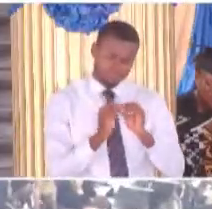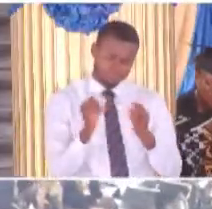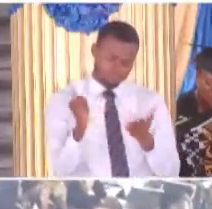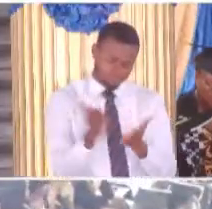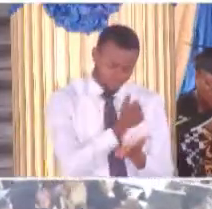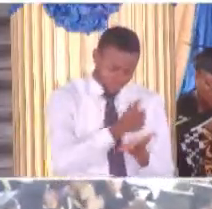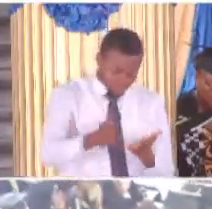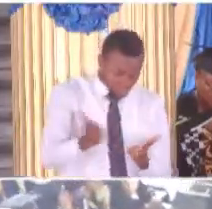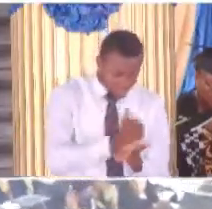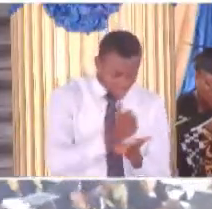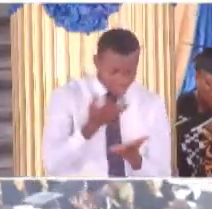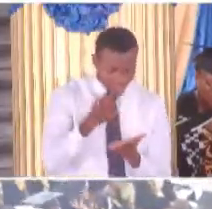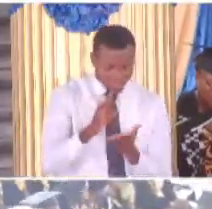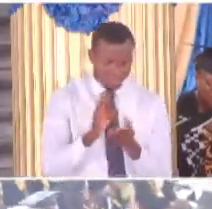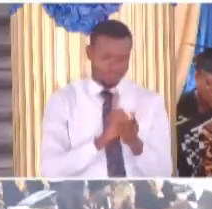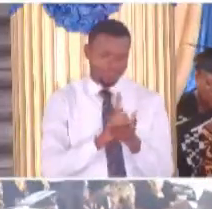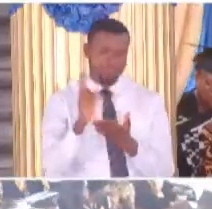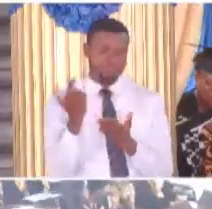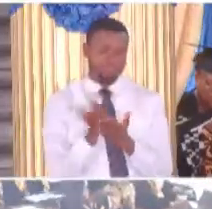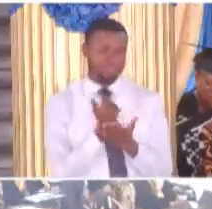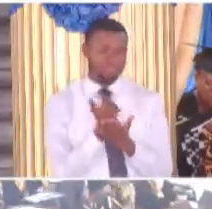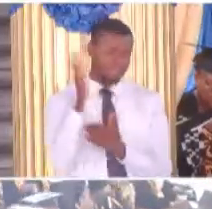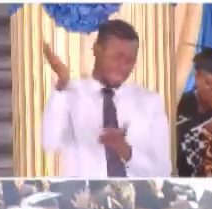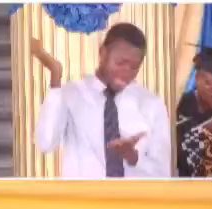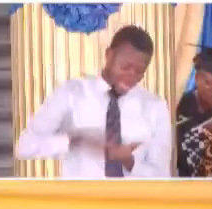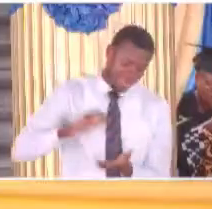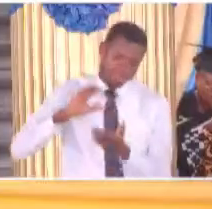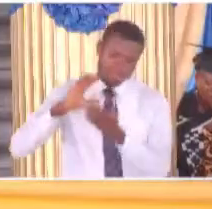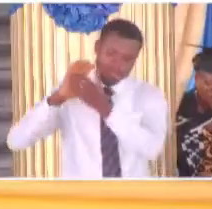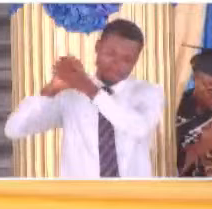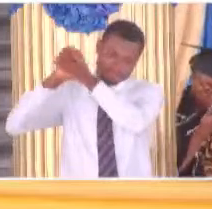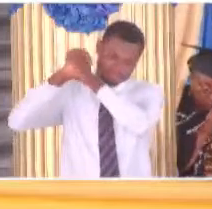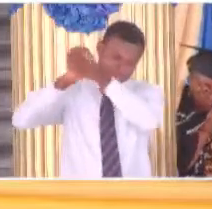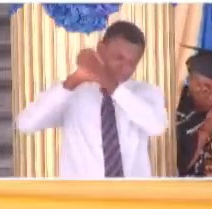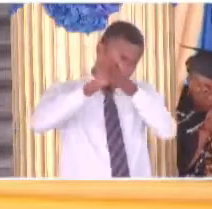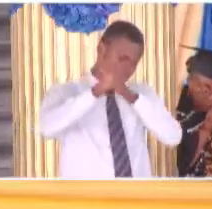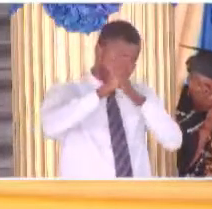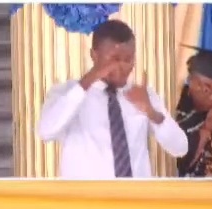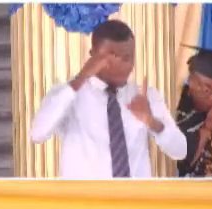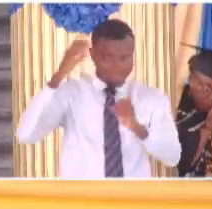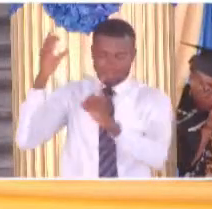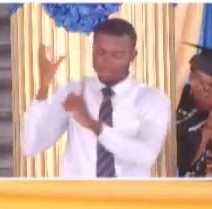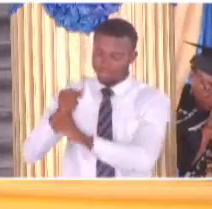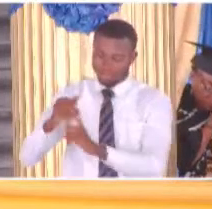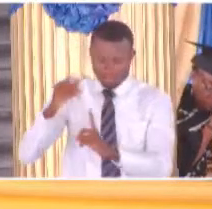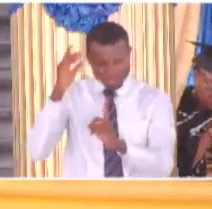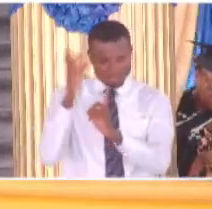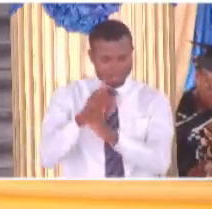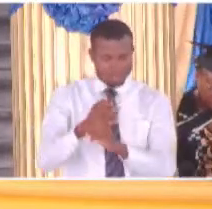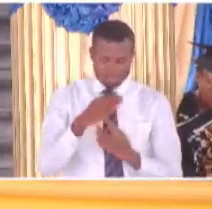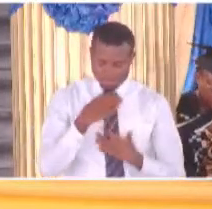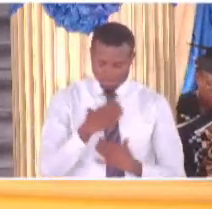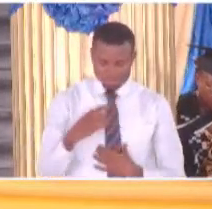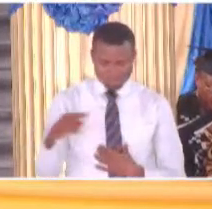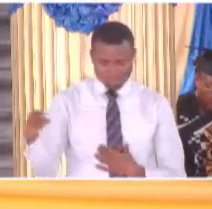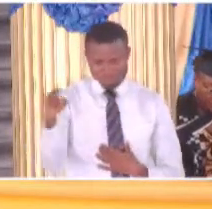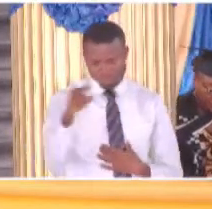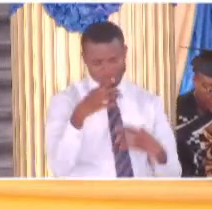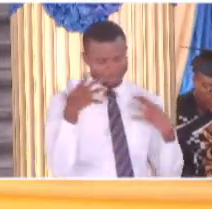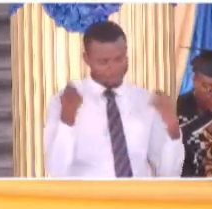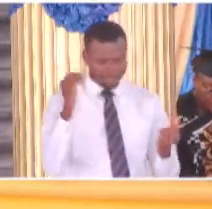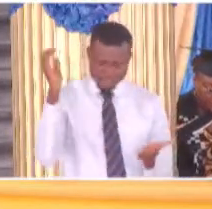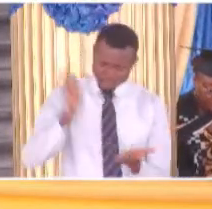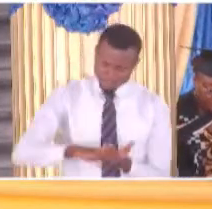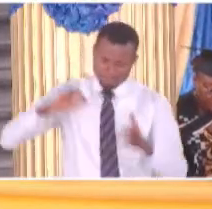University of Ghana. Once again, congratulations on your achievements, and we wish you well. Give yourself a big round